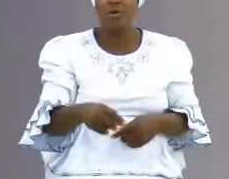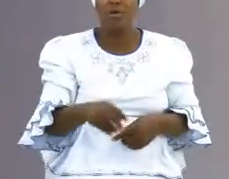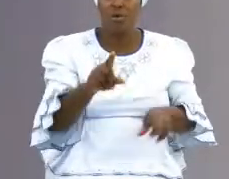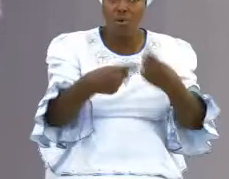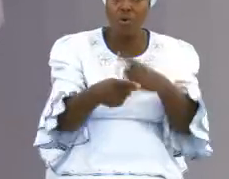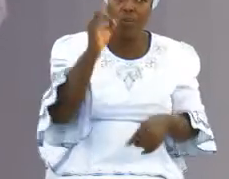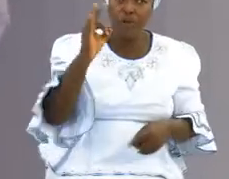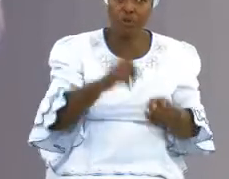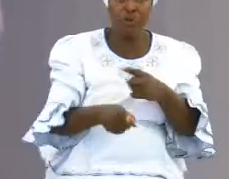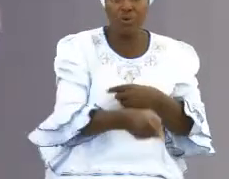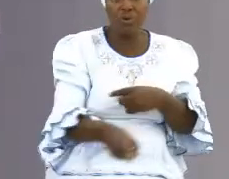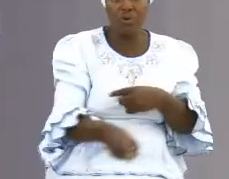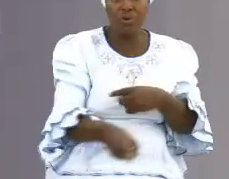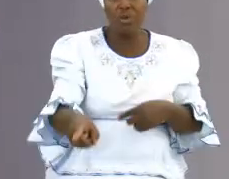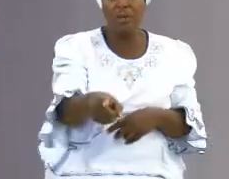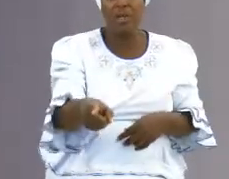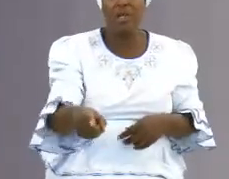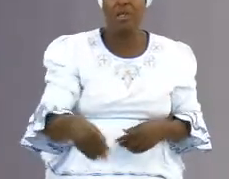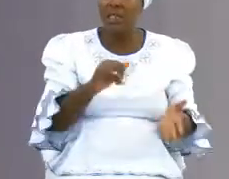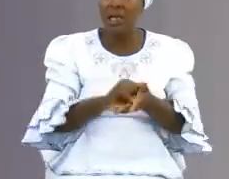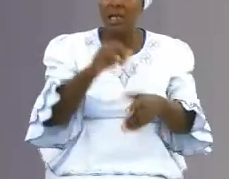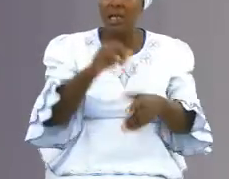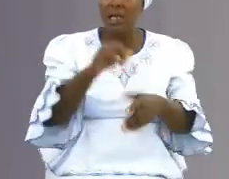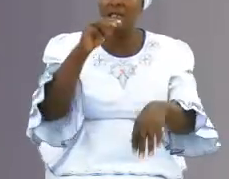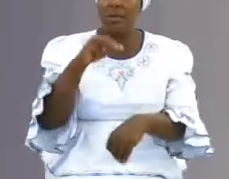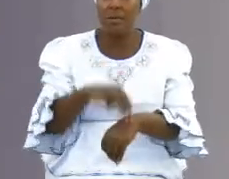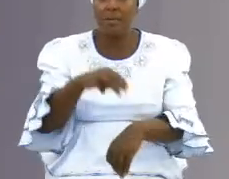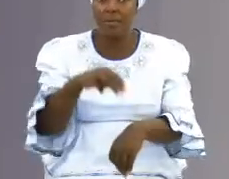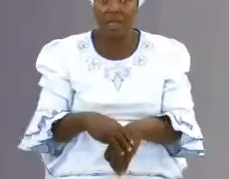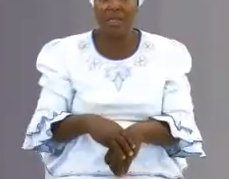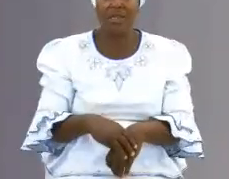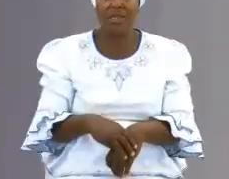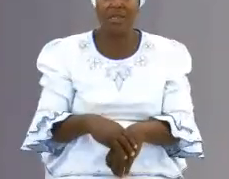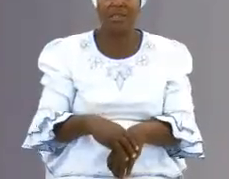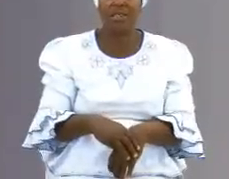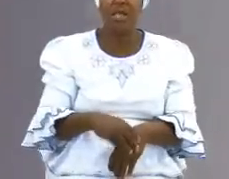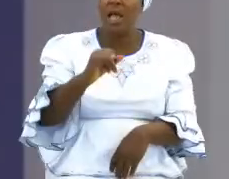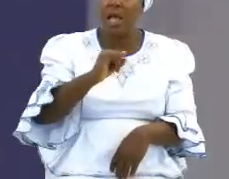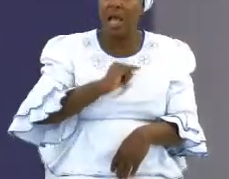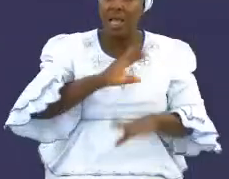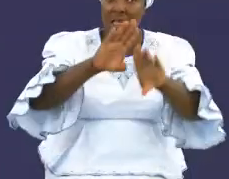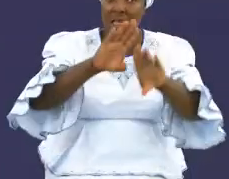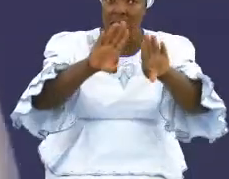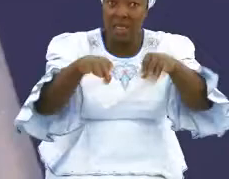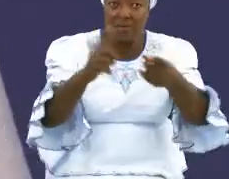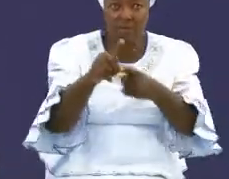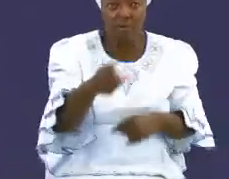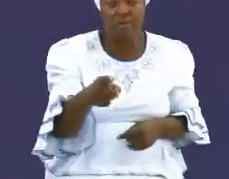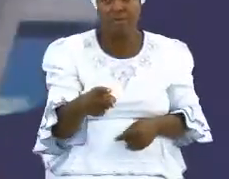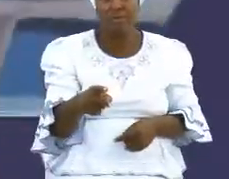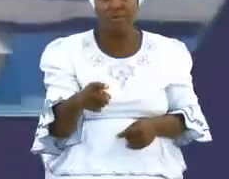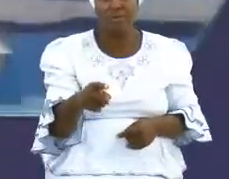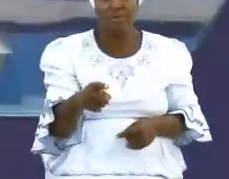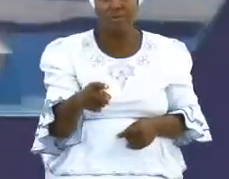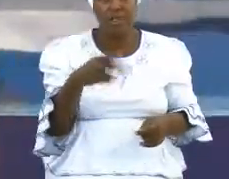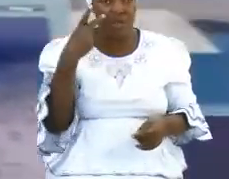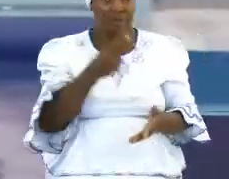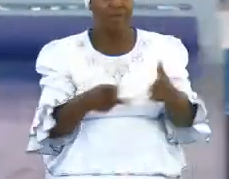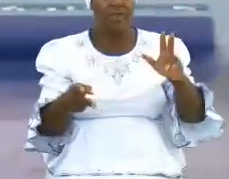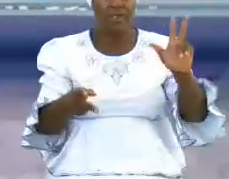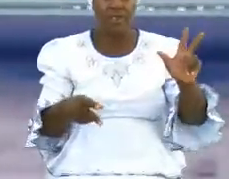them that message I bid thee. Look at verse 3. Then we're